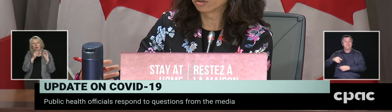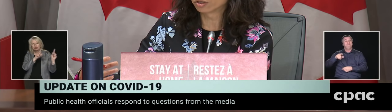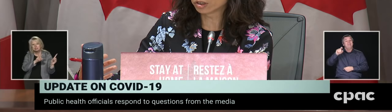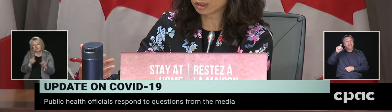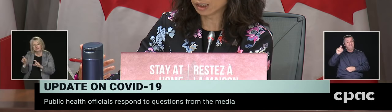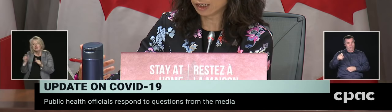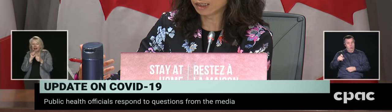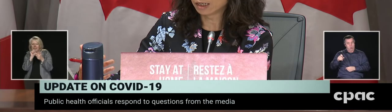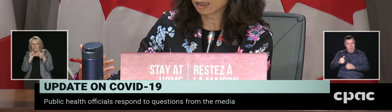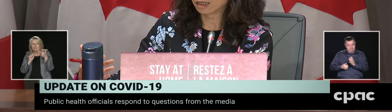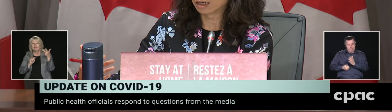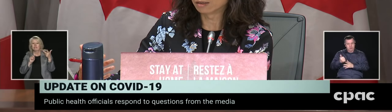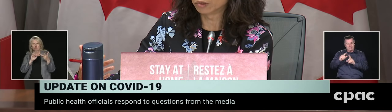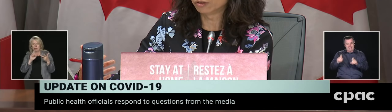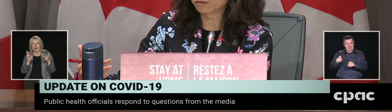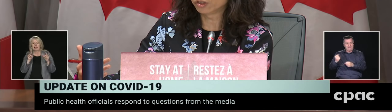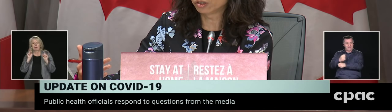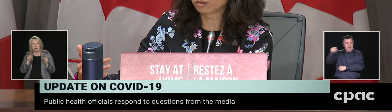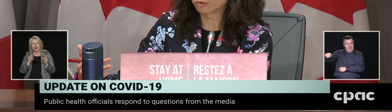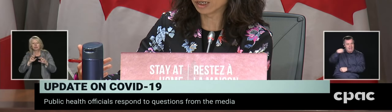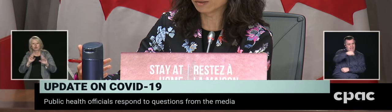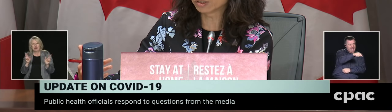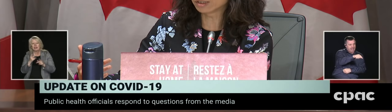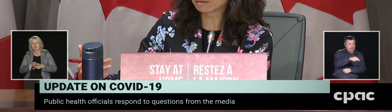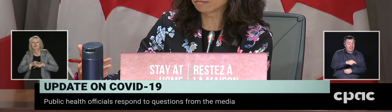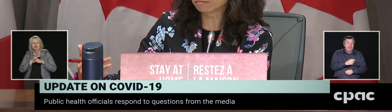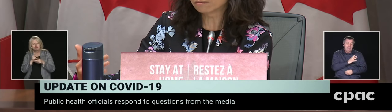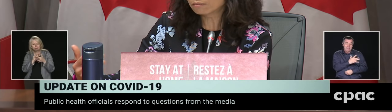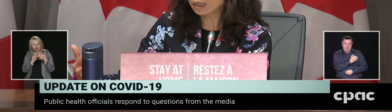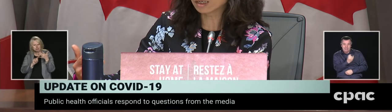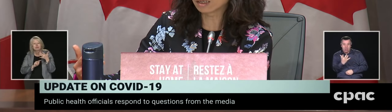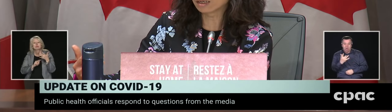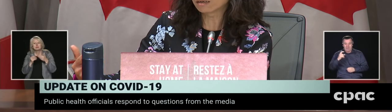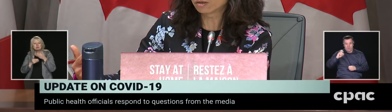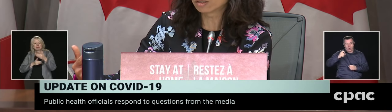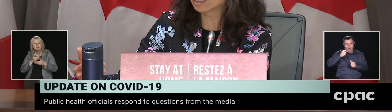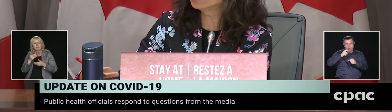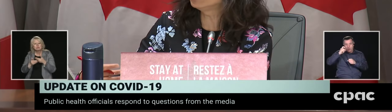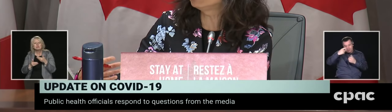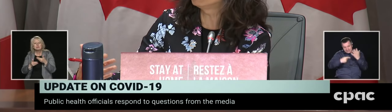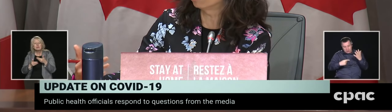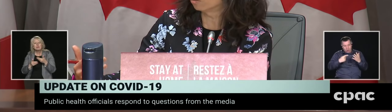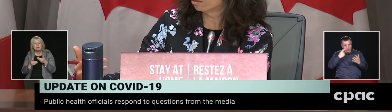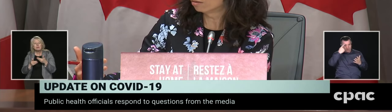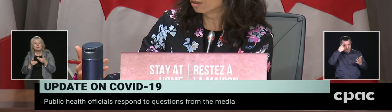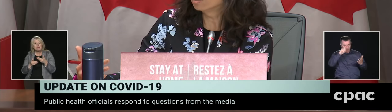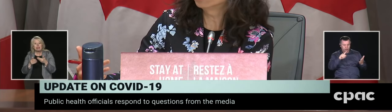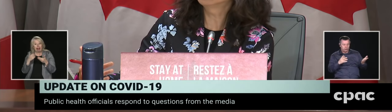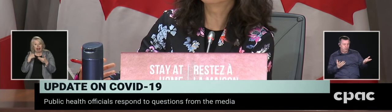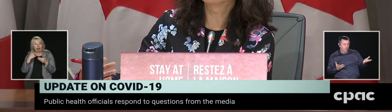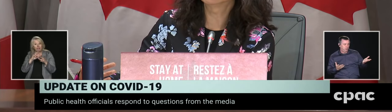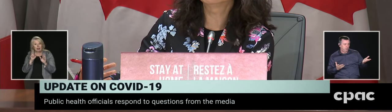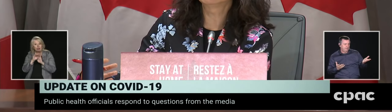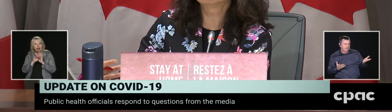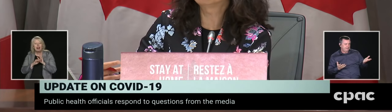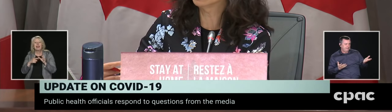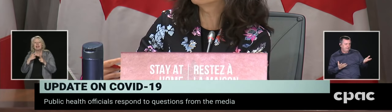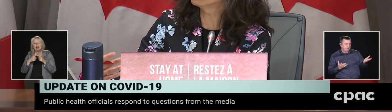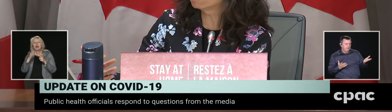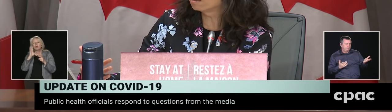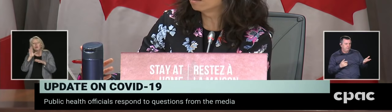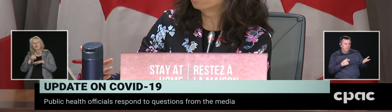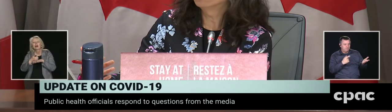we can cautiously move to what I would call a new normal. So we're trying